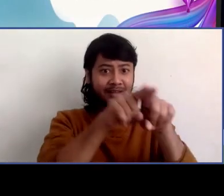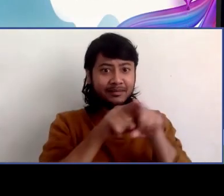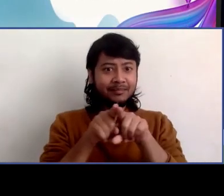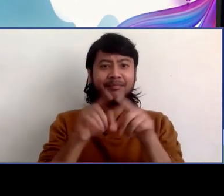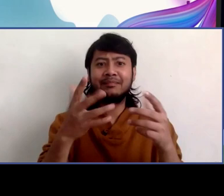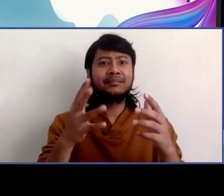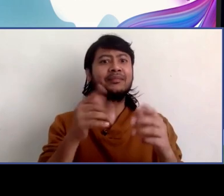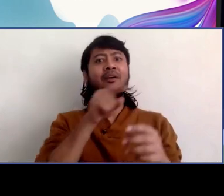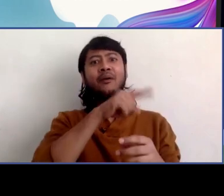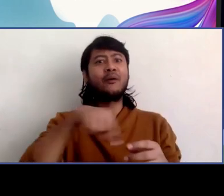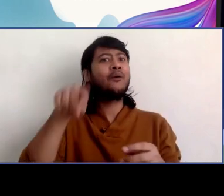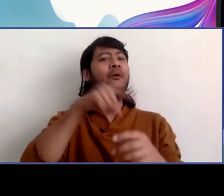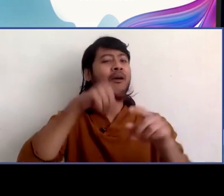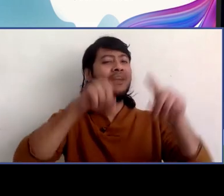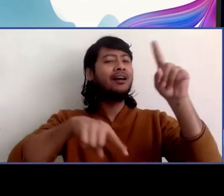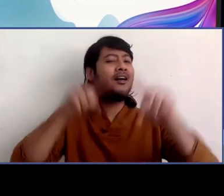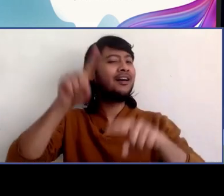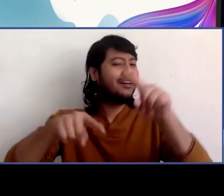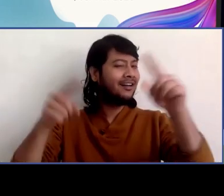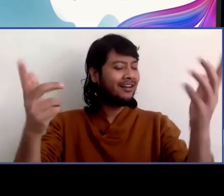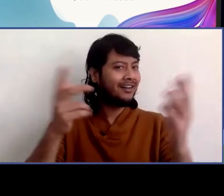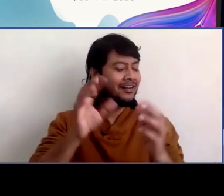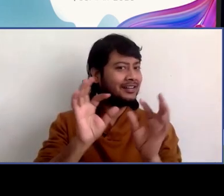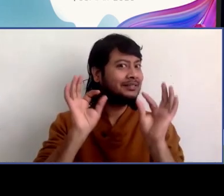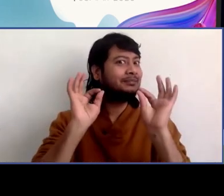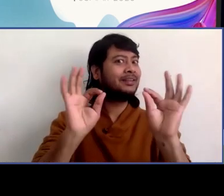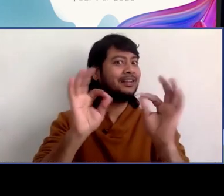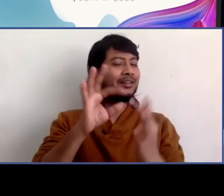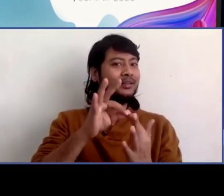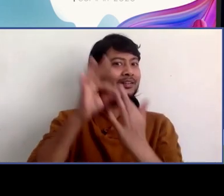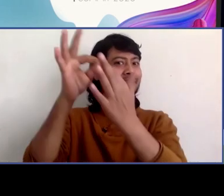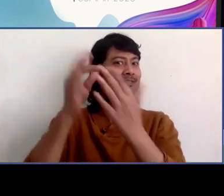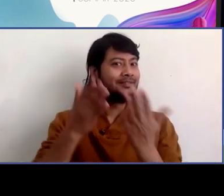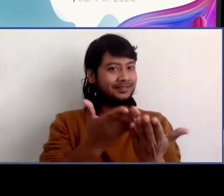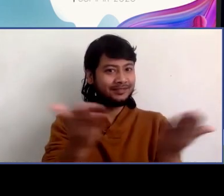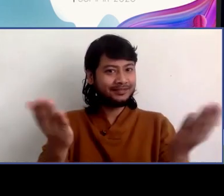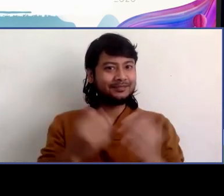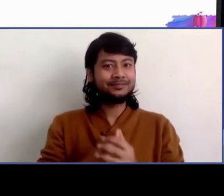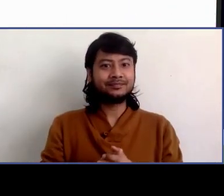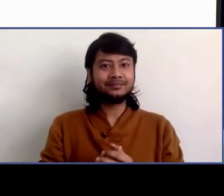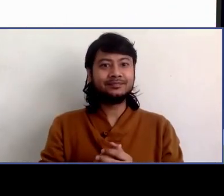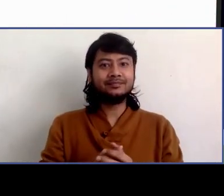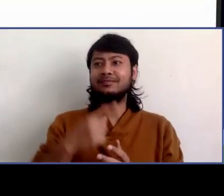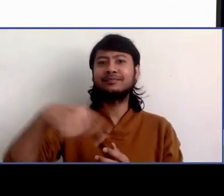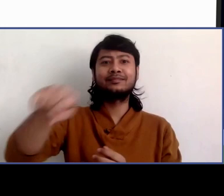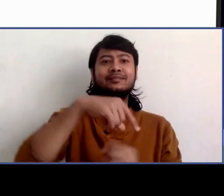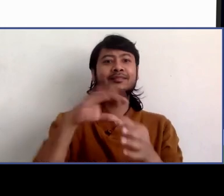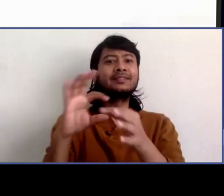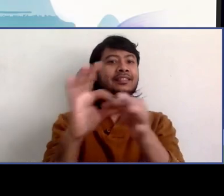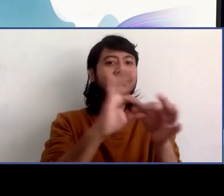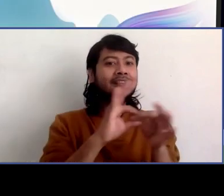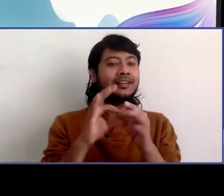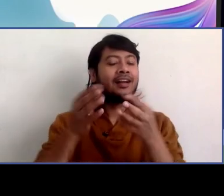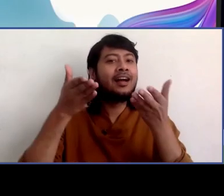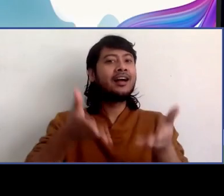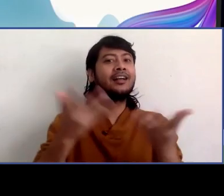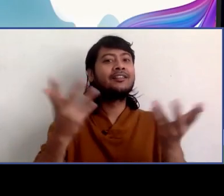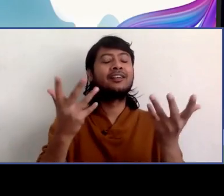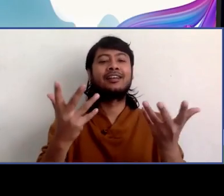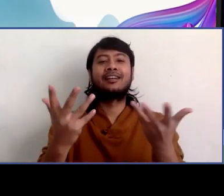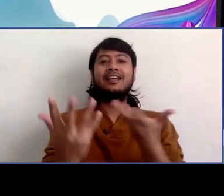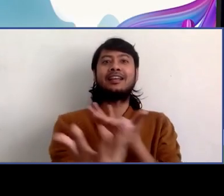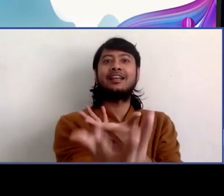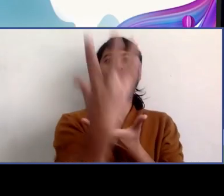each one of us, right? And we're all here today to celebrate inclusion.